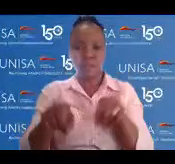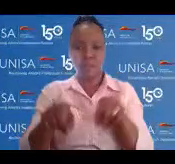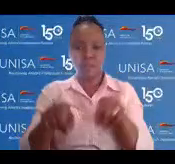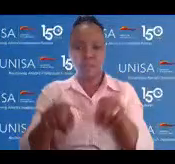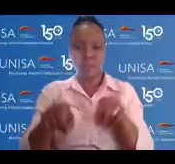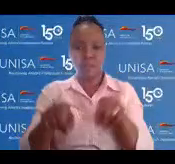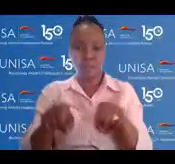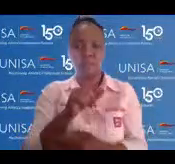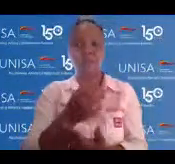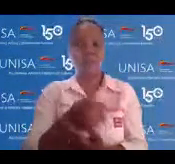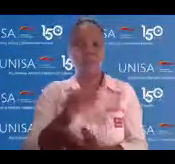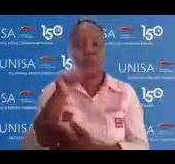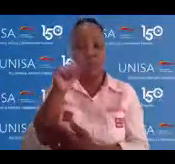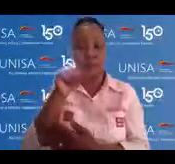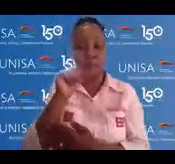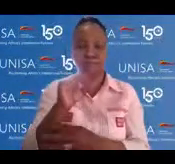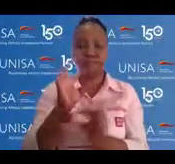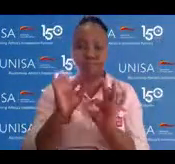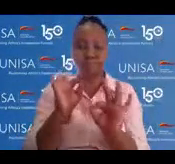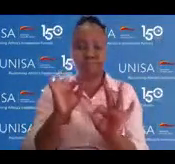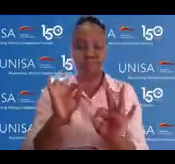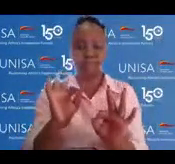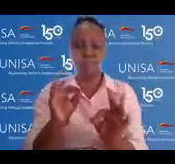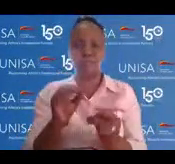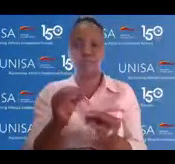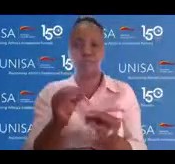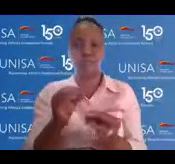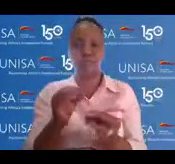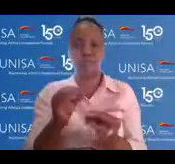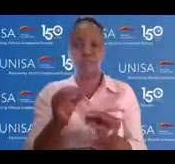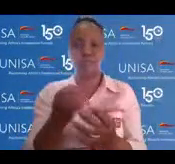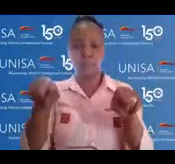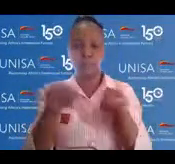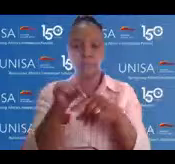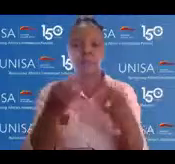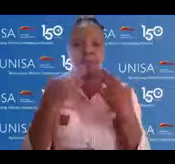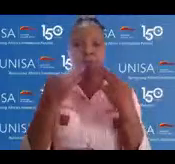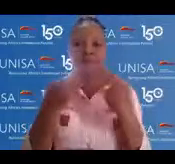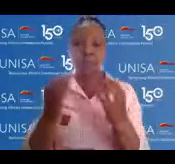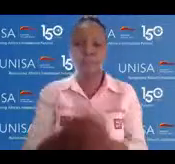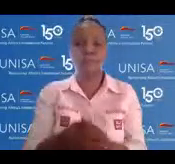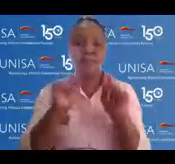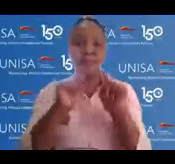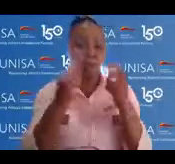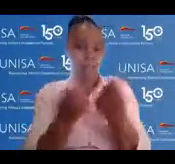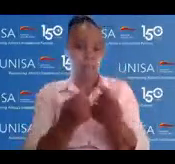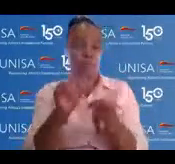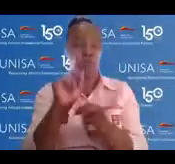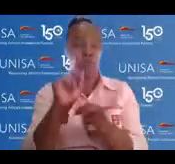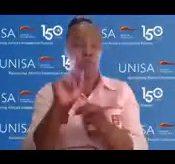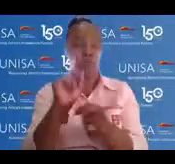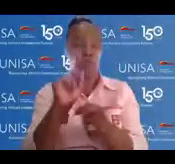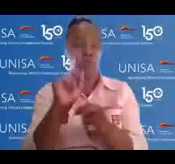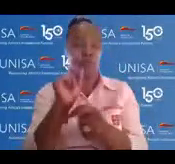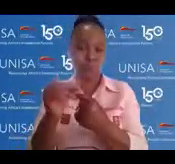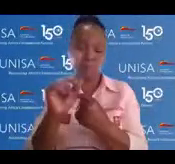All good. Okay. Thanks. Thank you. Team, what you are going to do,